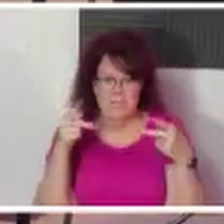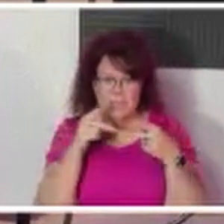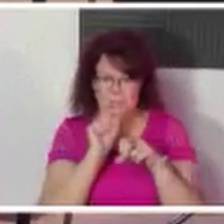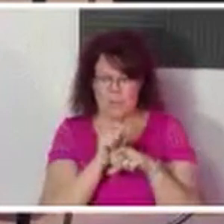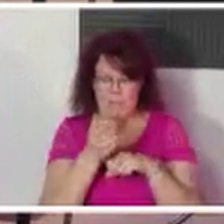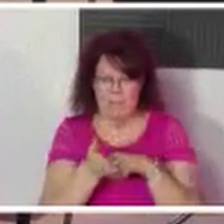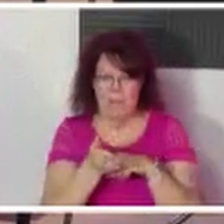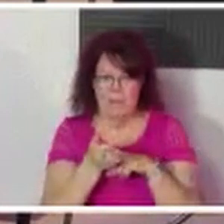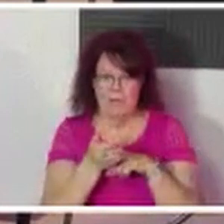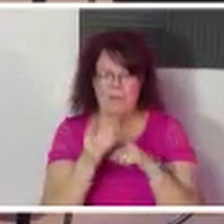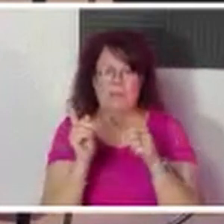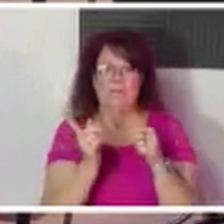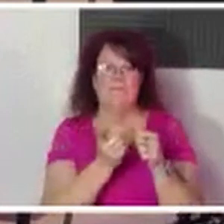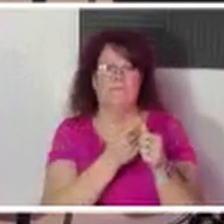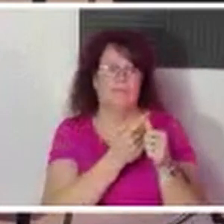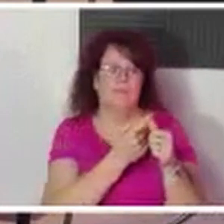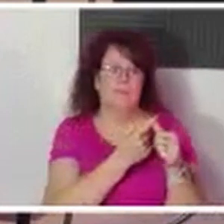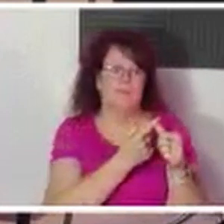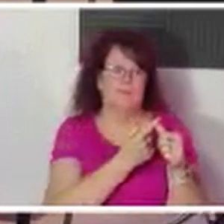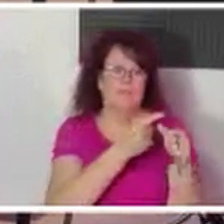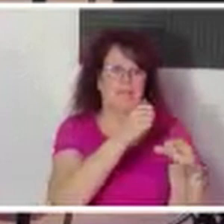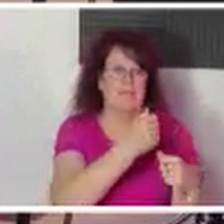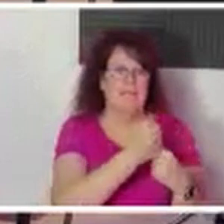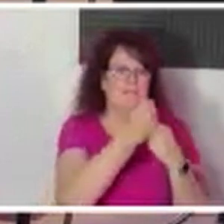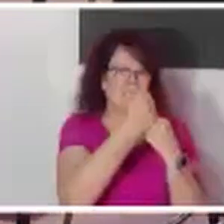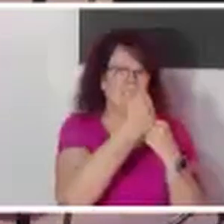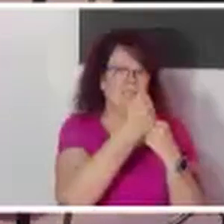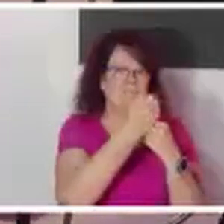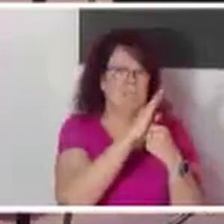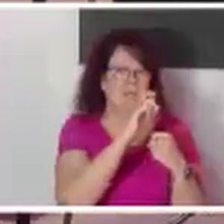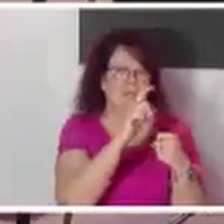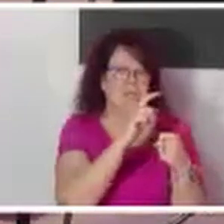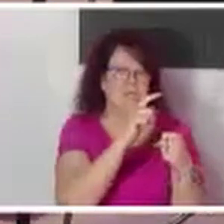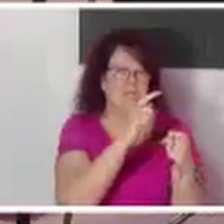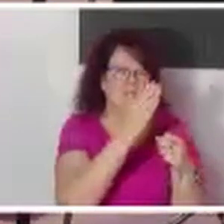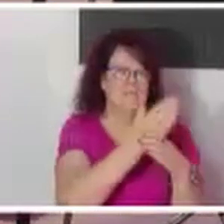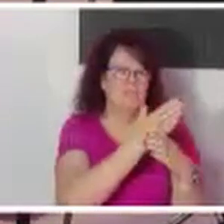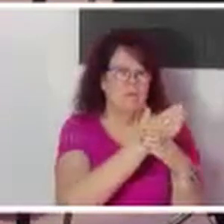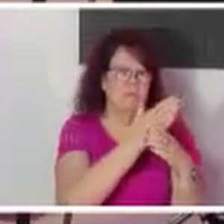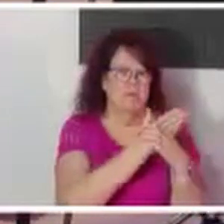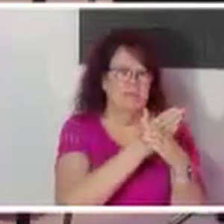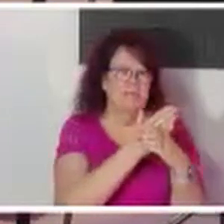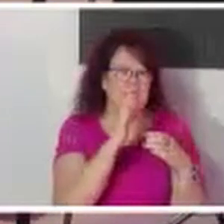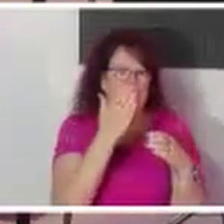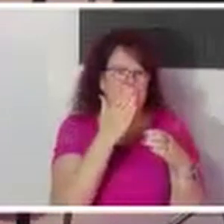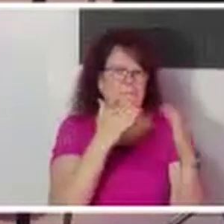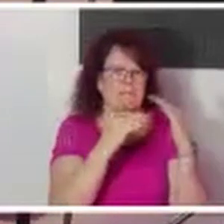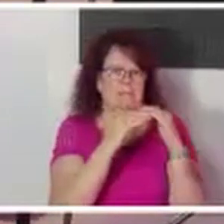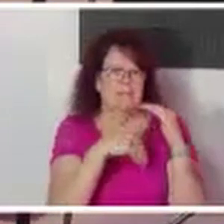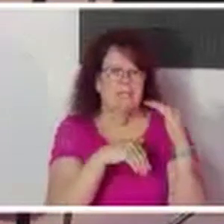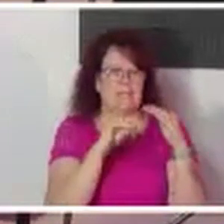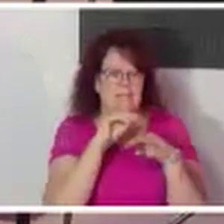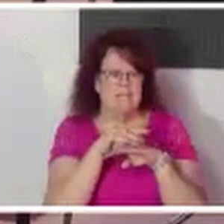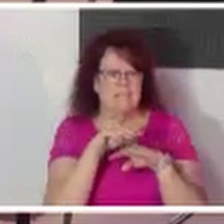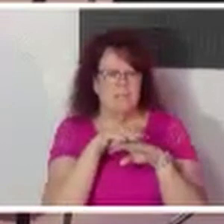organization. The first is a client advocate or bail disruptor. Bail disruptor feels a little less accessible to most people. I had